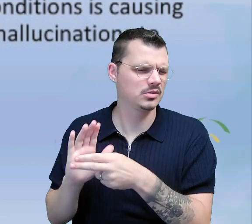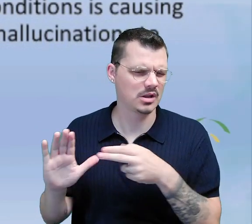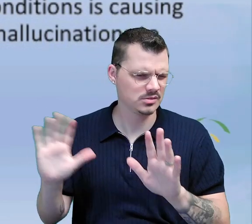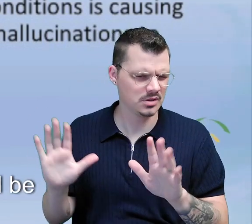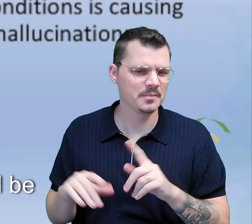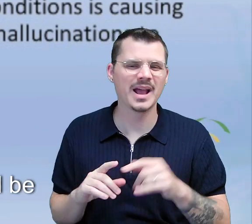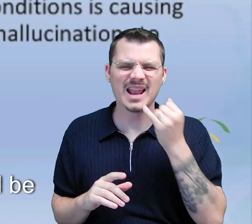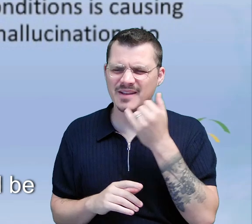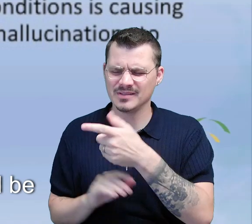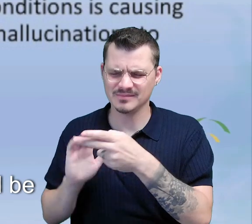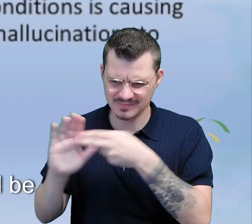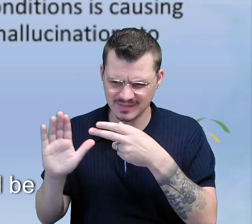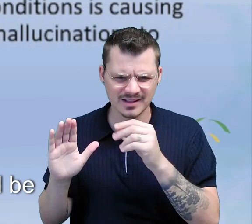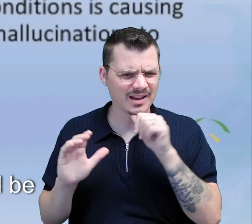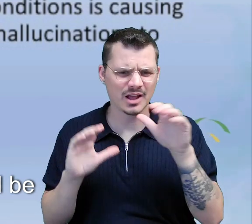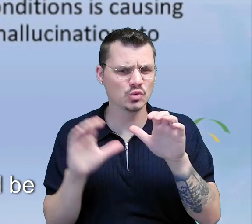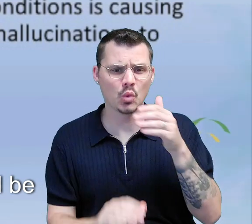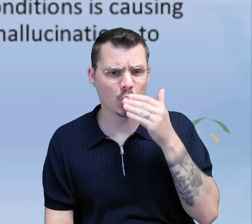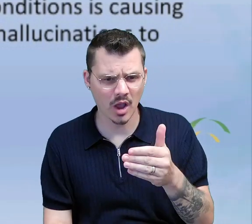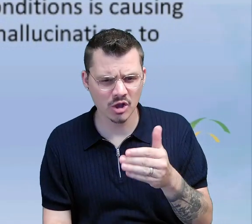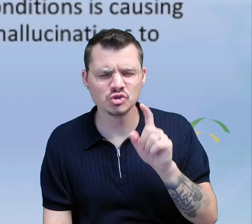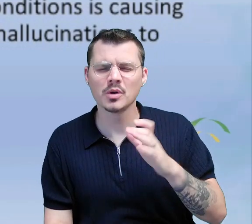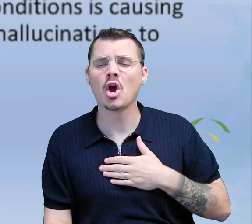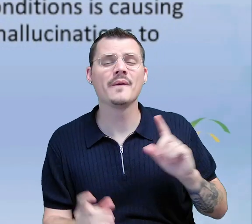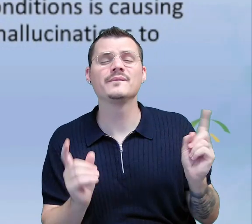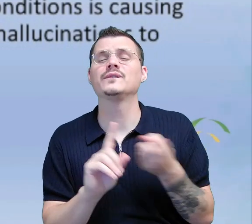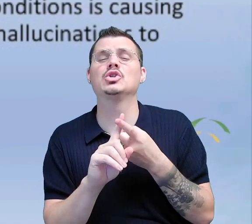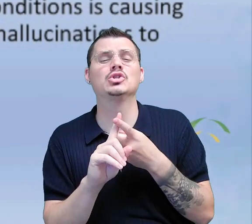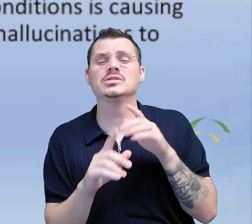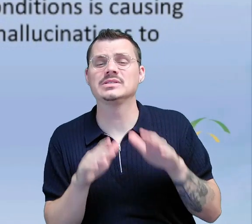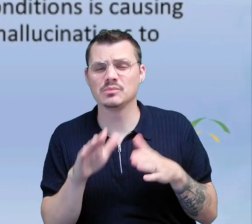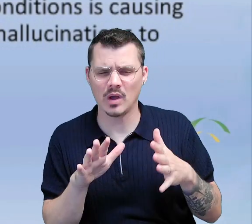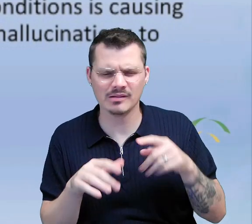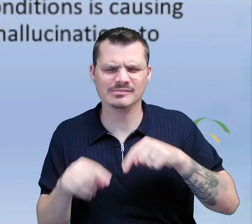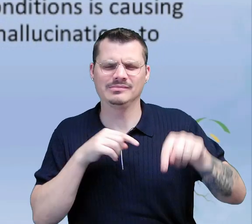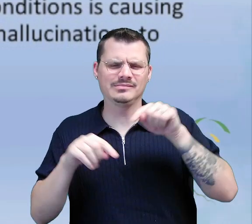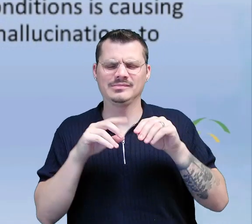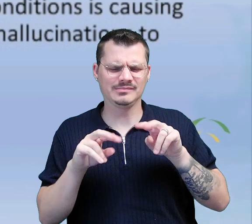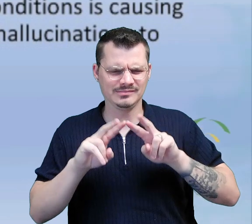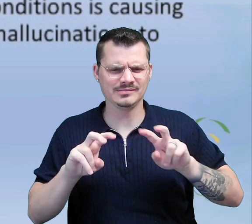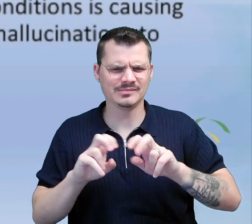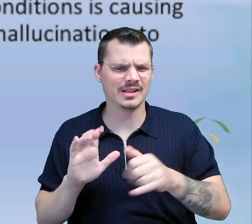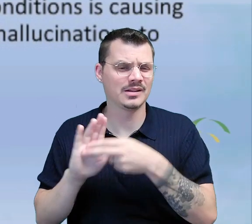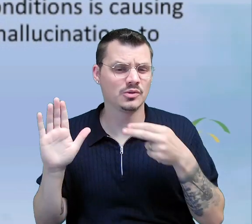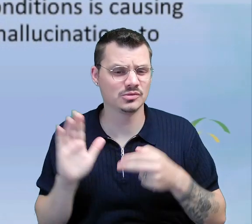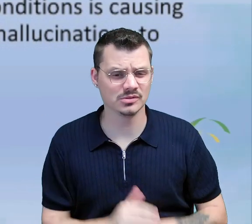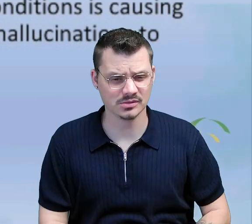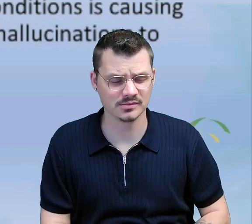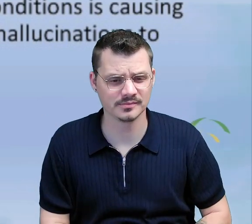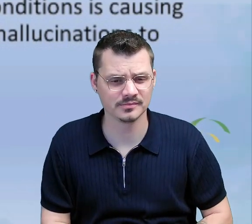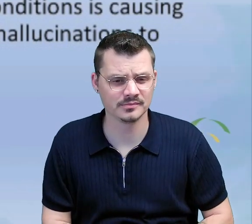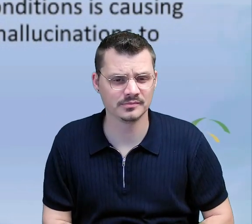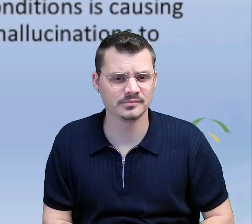right? But if they're not doing well, it should be one of our very first steps is to reevaluate diagnosis.